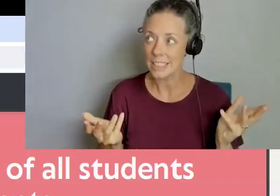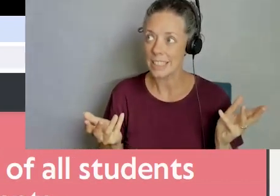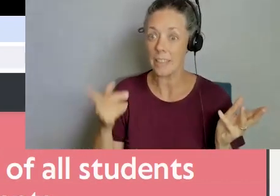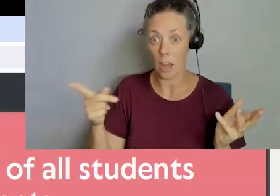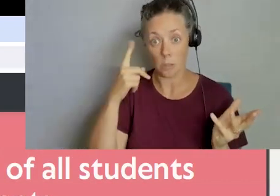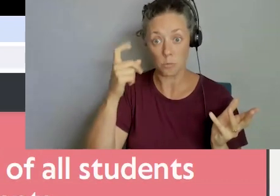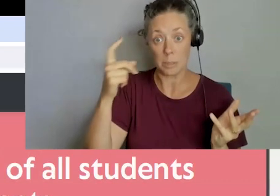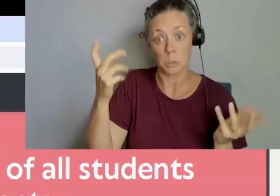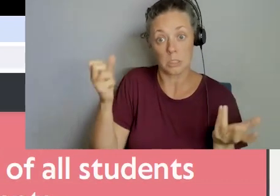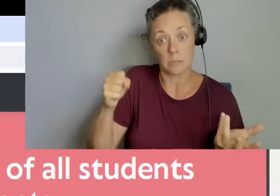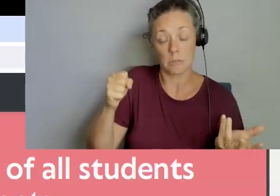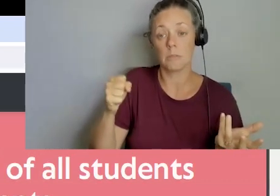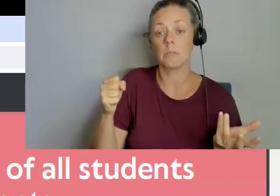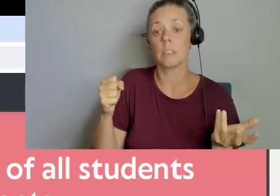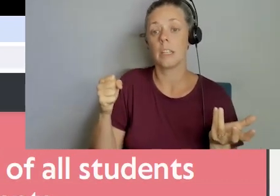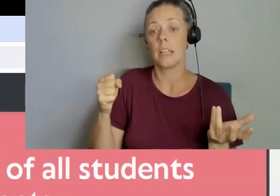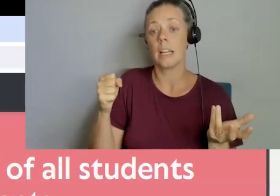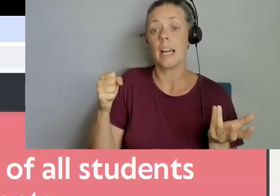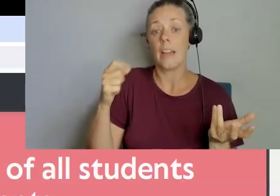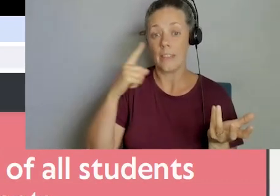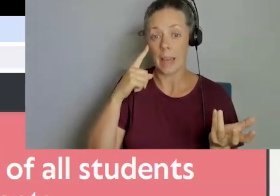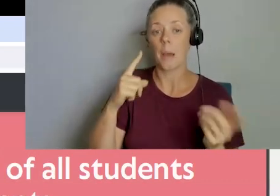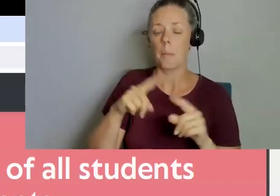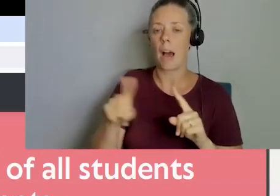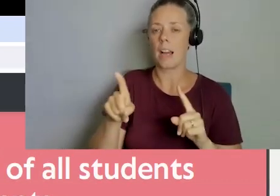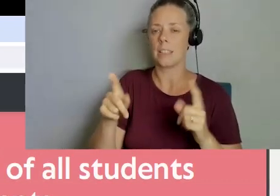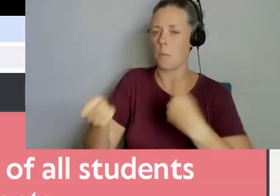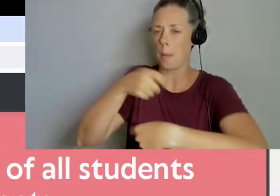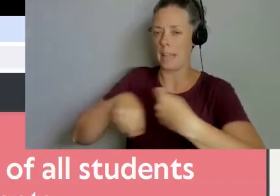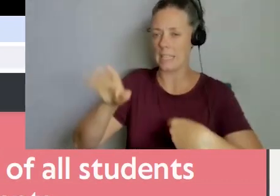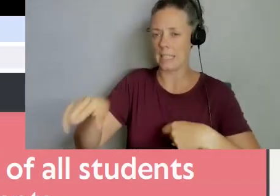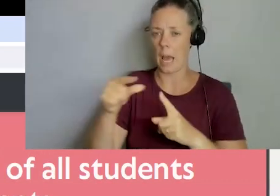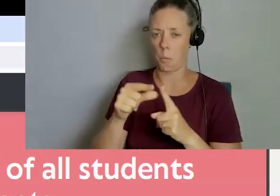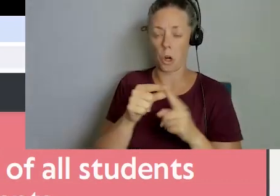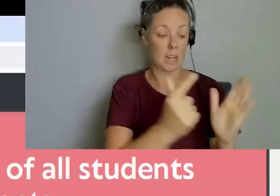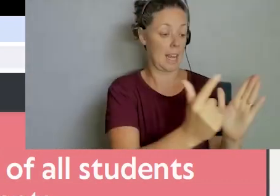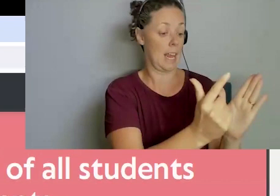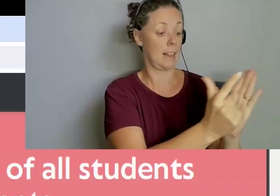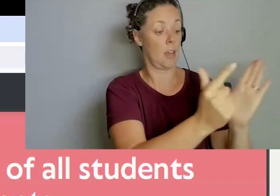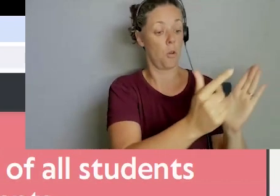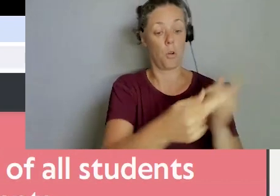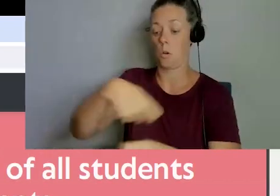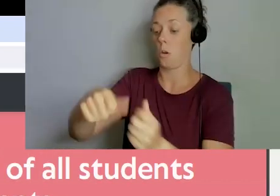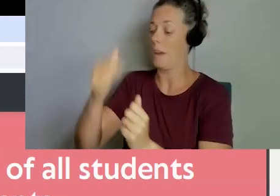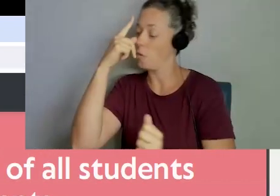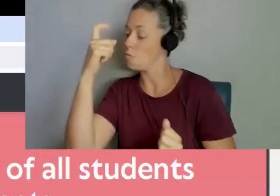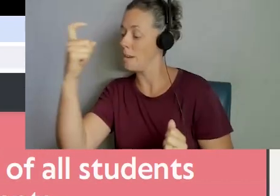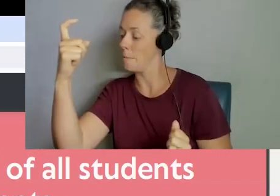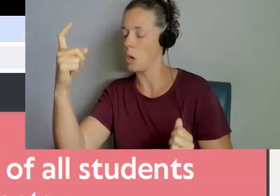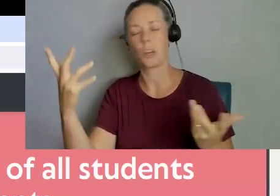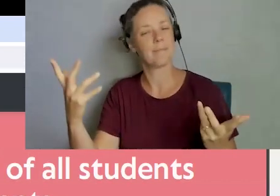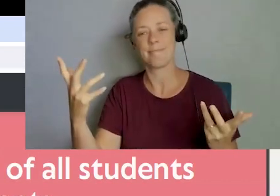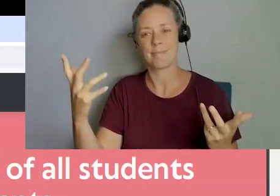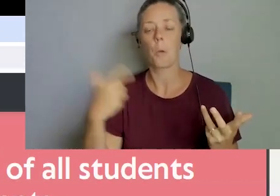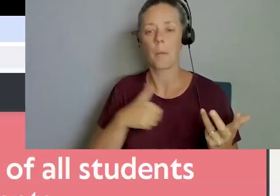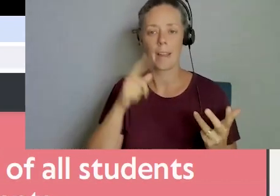right? Using the term illegal for dreamers, that's another big one that we hear this very often.